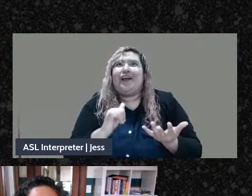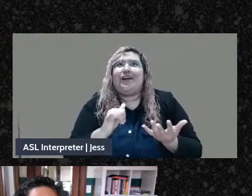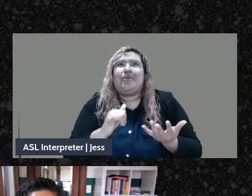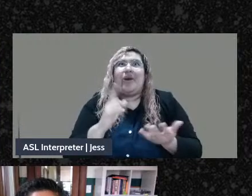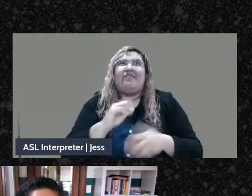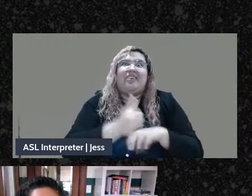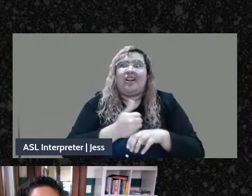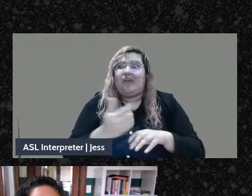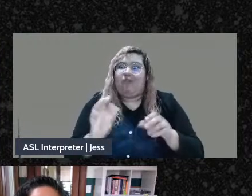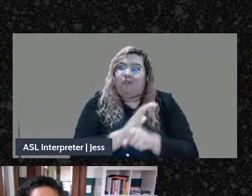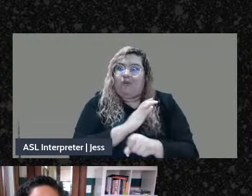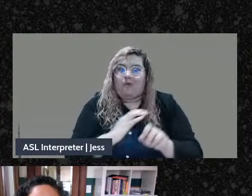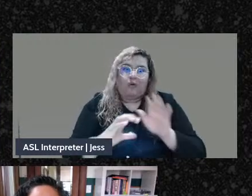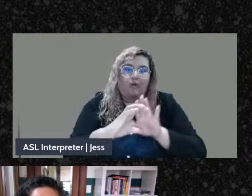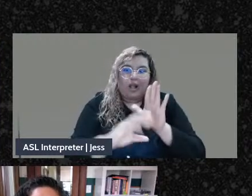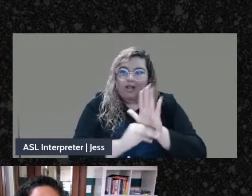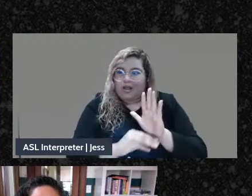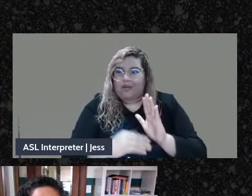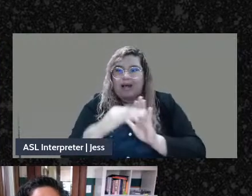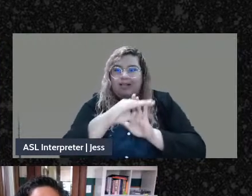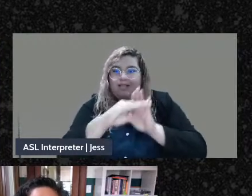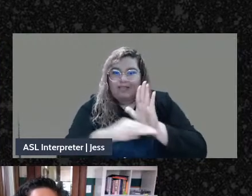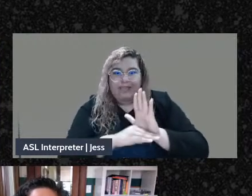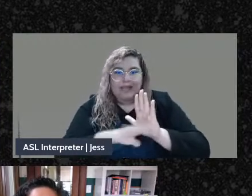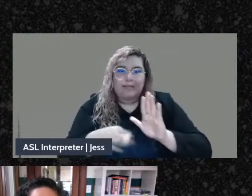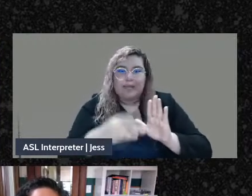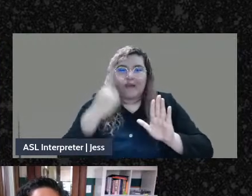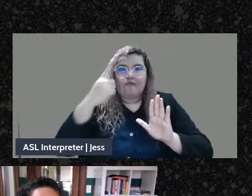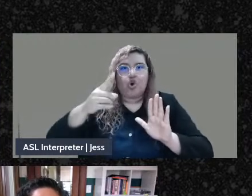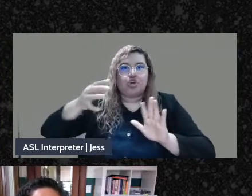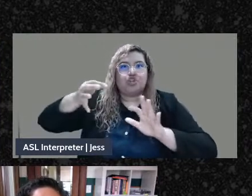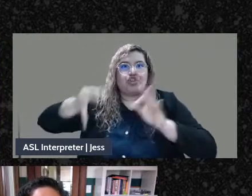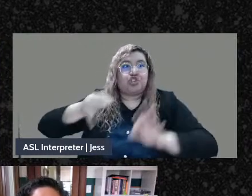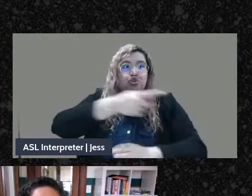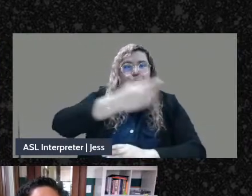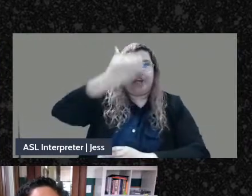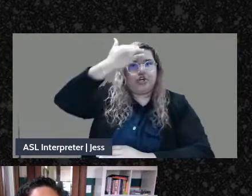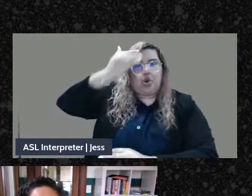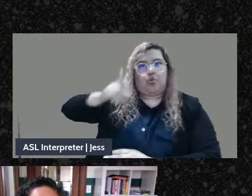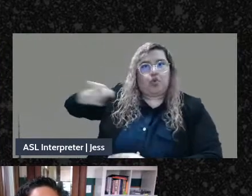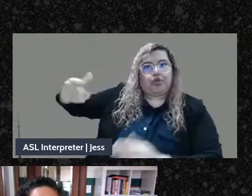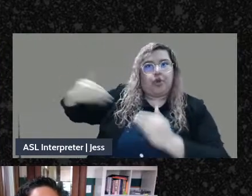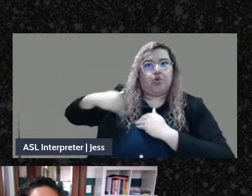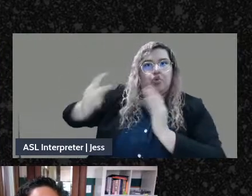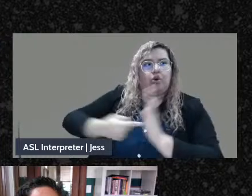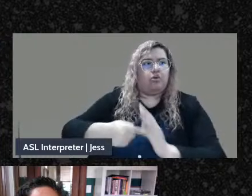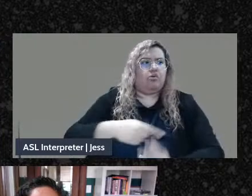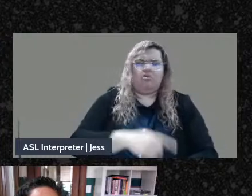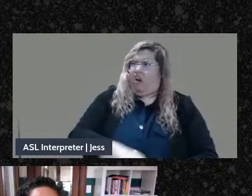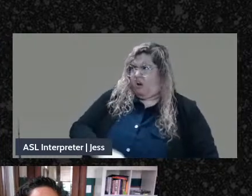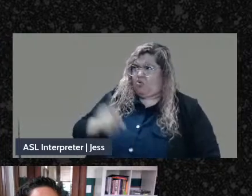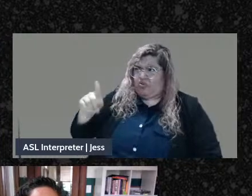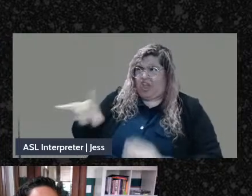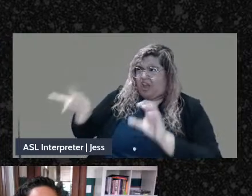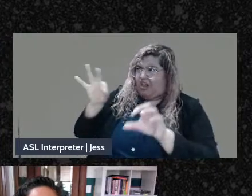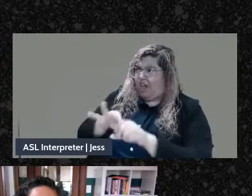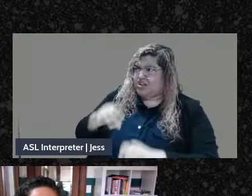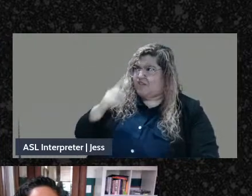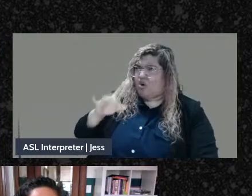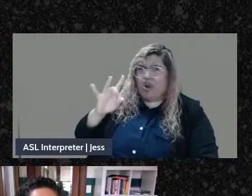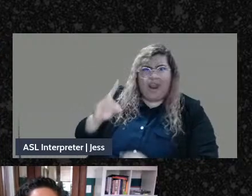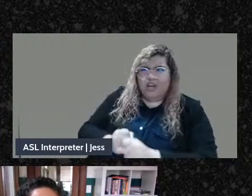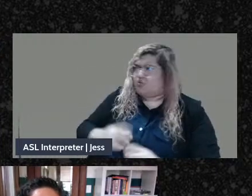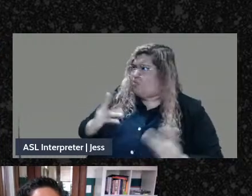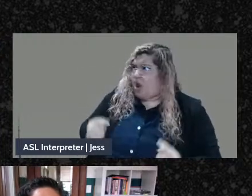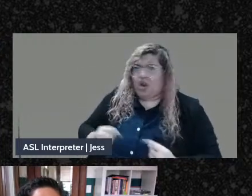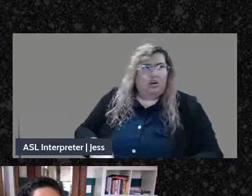curriculum or a full lesson plan on judges, so people knew what they do. So people were like, oh, they elected for 8 years? What? I need to get